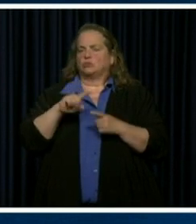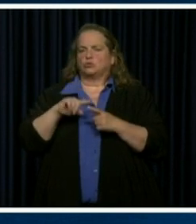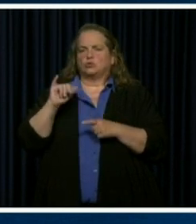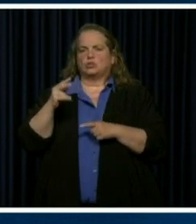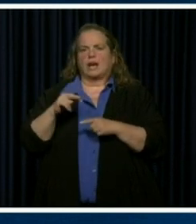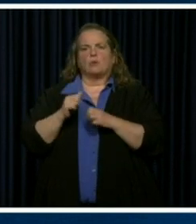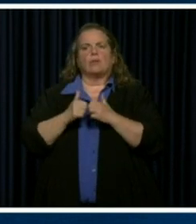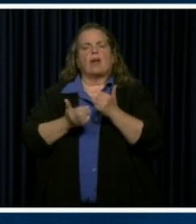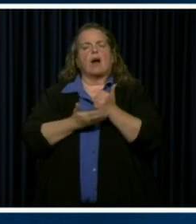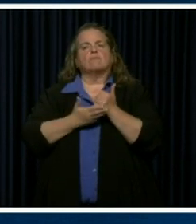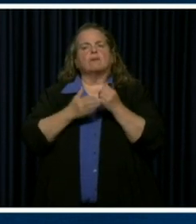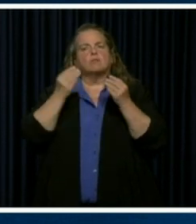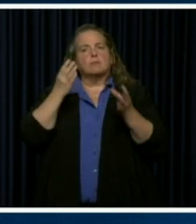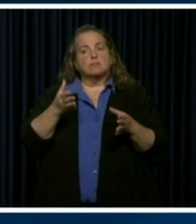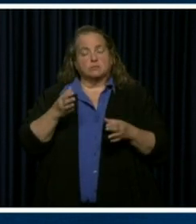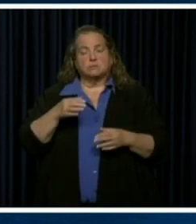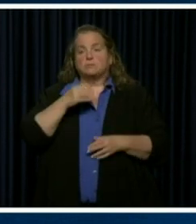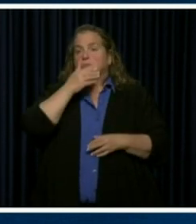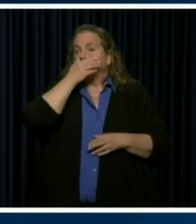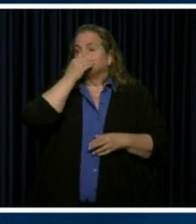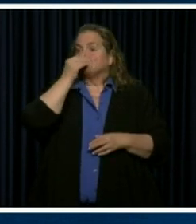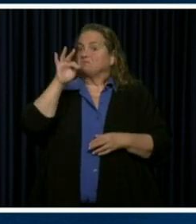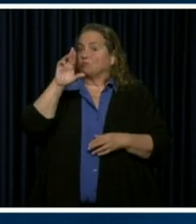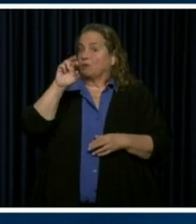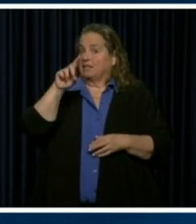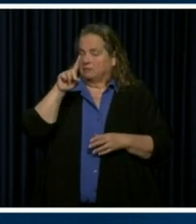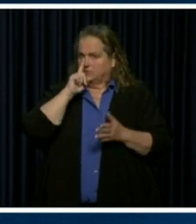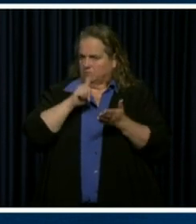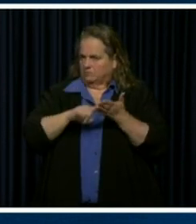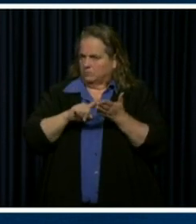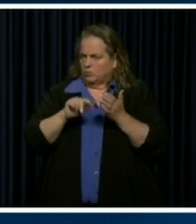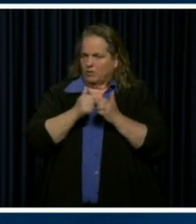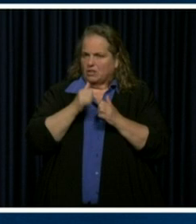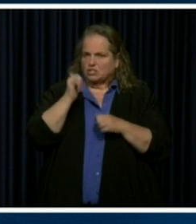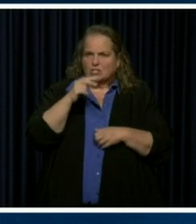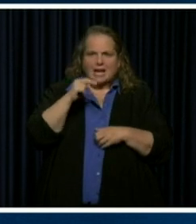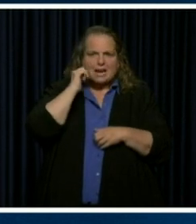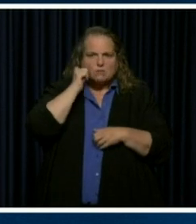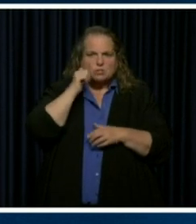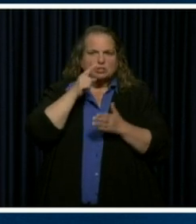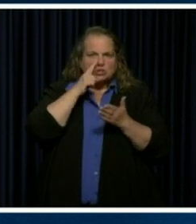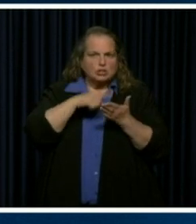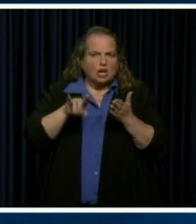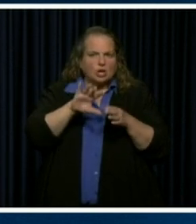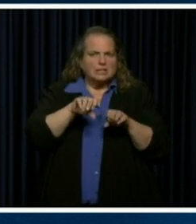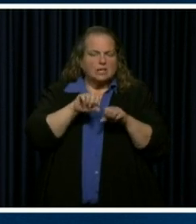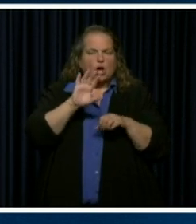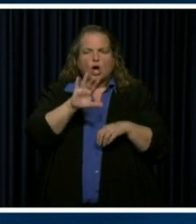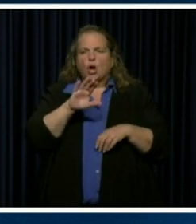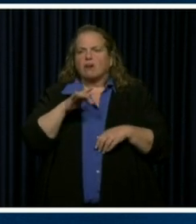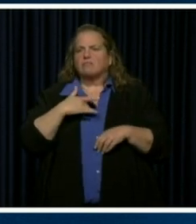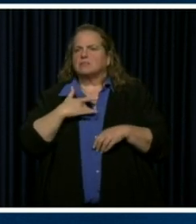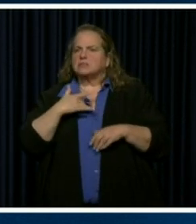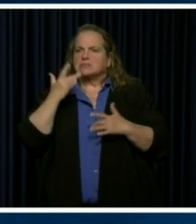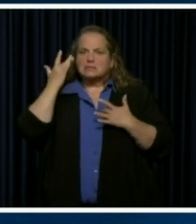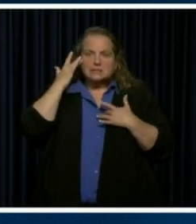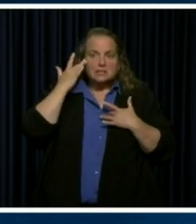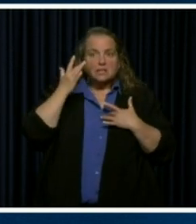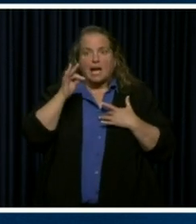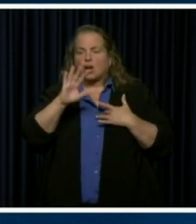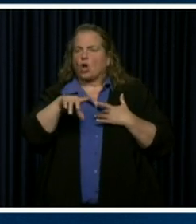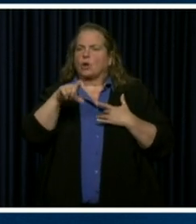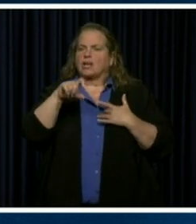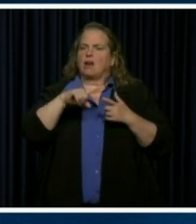information. Fred follows up with Jan daily to check on her symptoms and understand her evolving needs for support should she